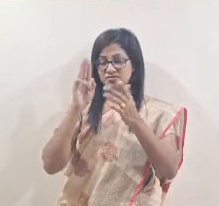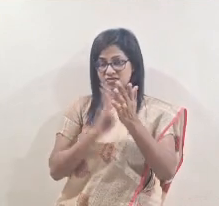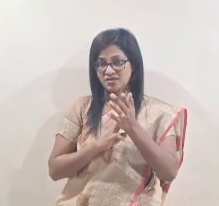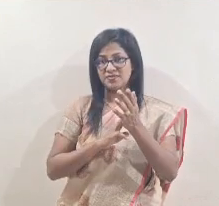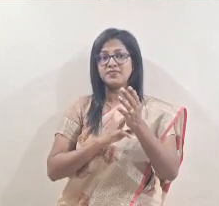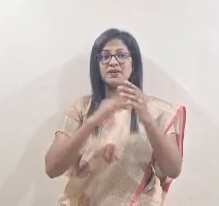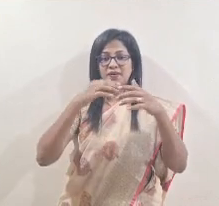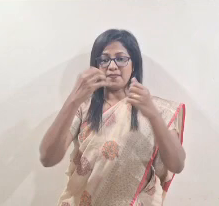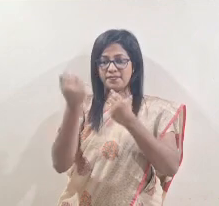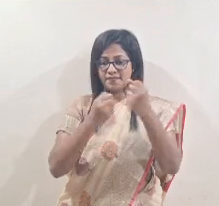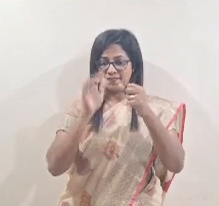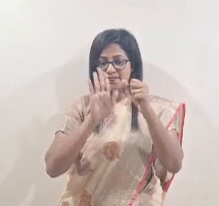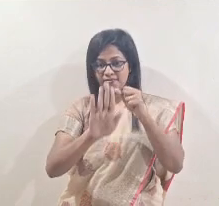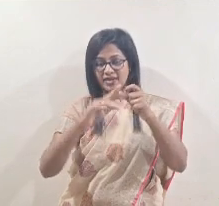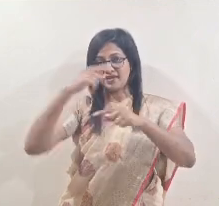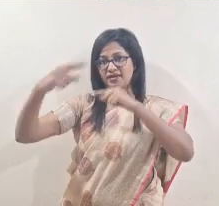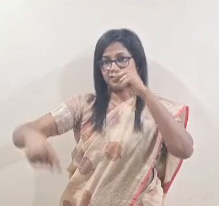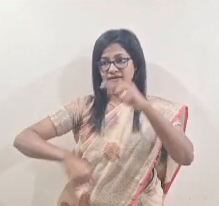wear. And